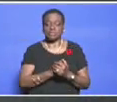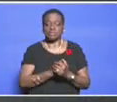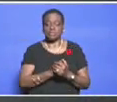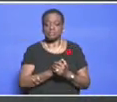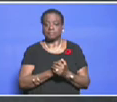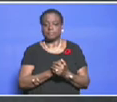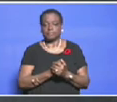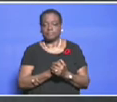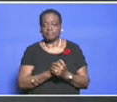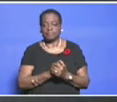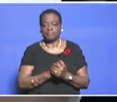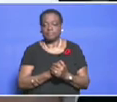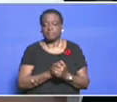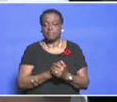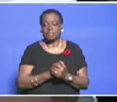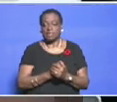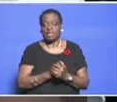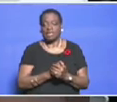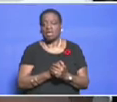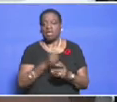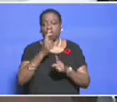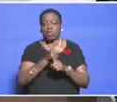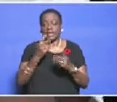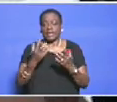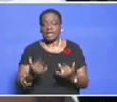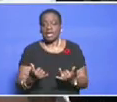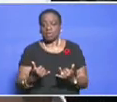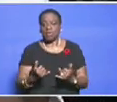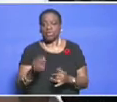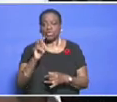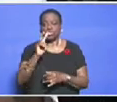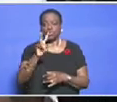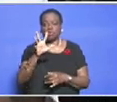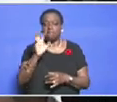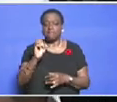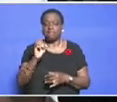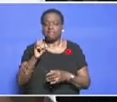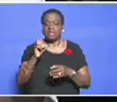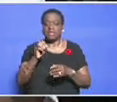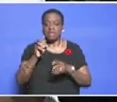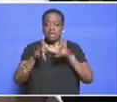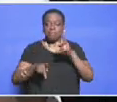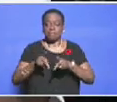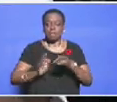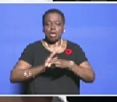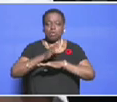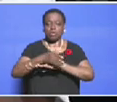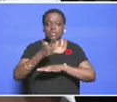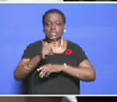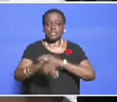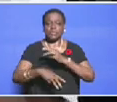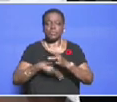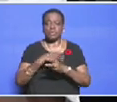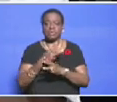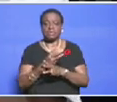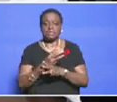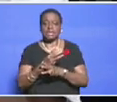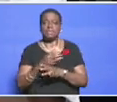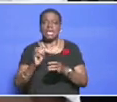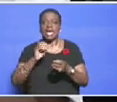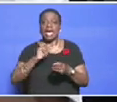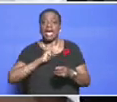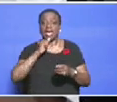in Cancun next week. Idea. Right now, over 250 people across the world globally, men physique short, I'm number